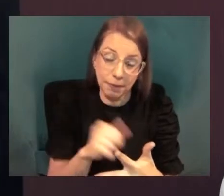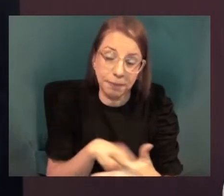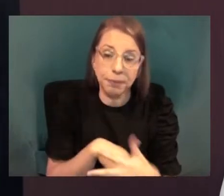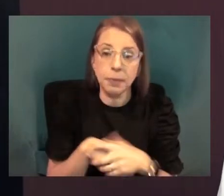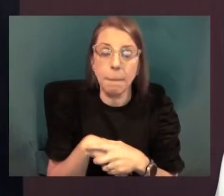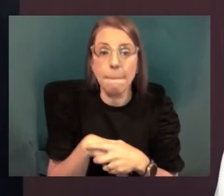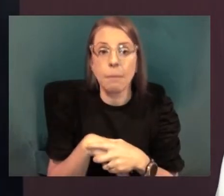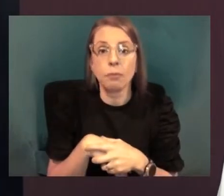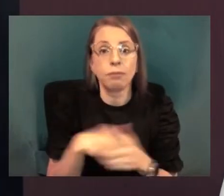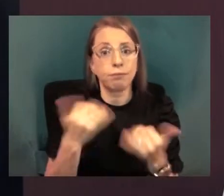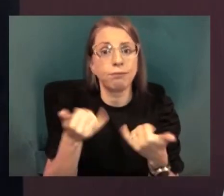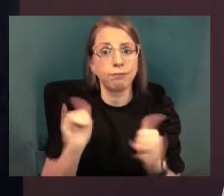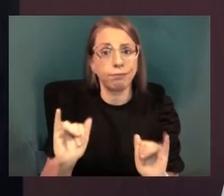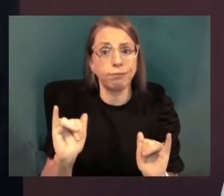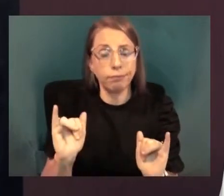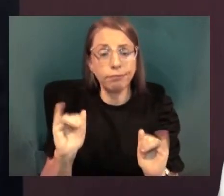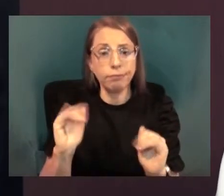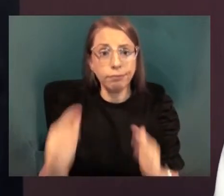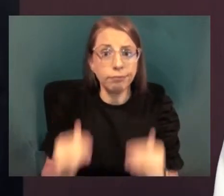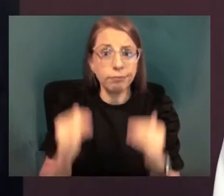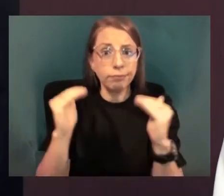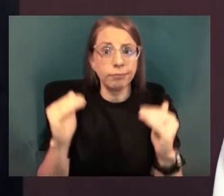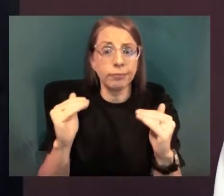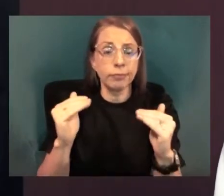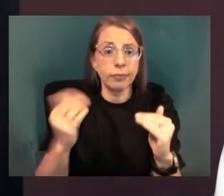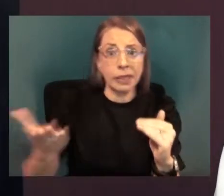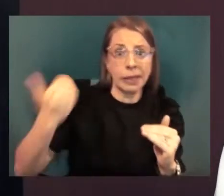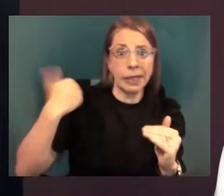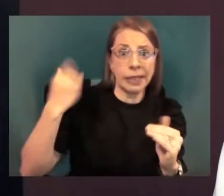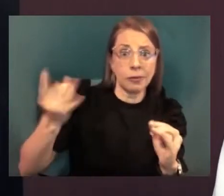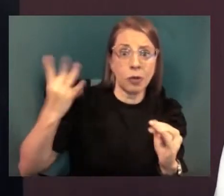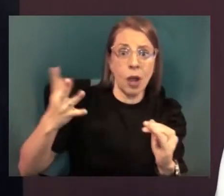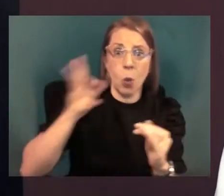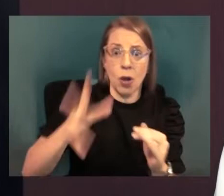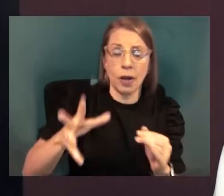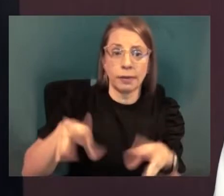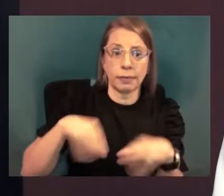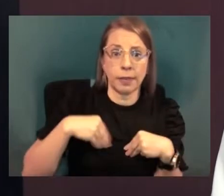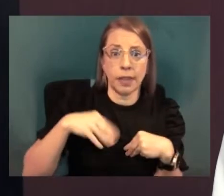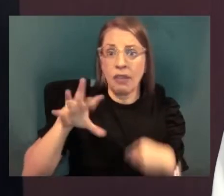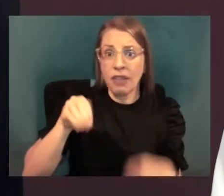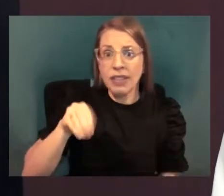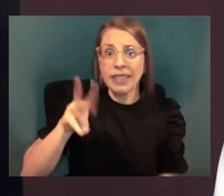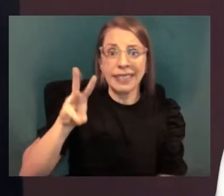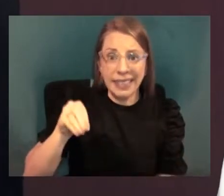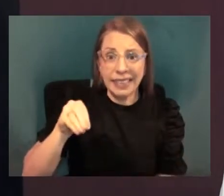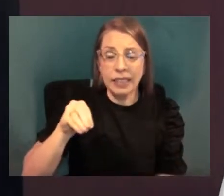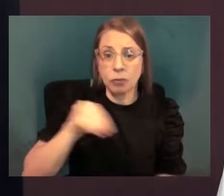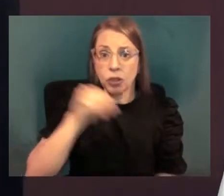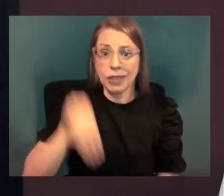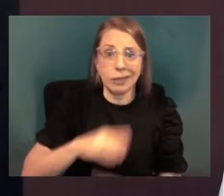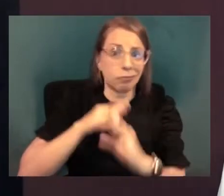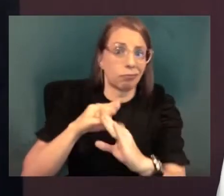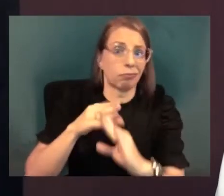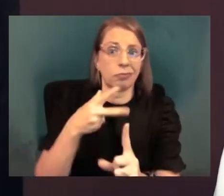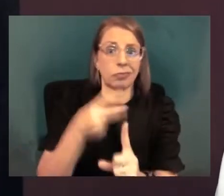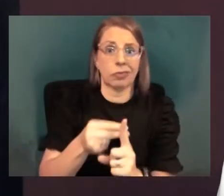still extraordinarily high, remember back at the beginning of the crisis, we would have taken a 50 or 60 or 60%. I said, that's great news.